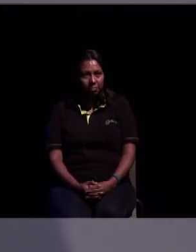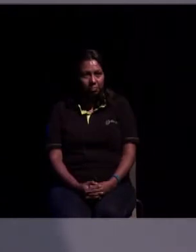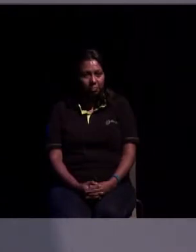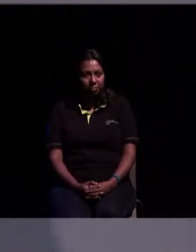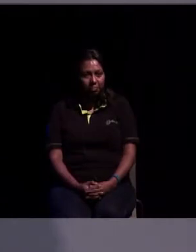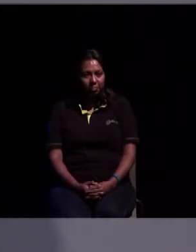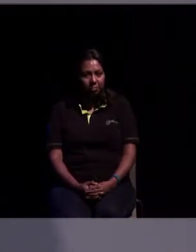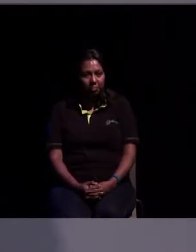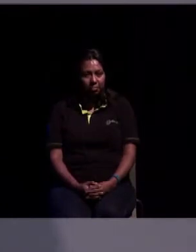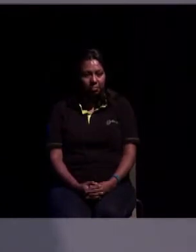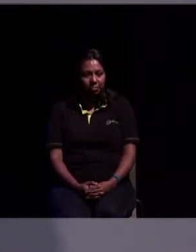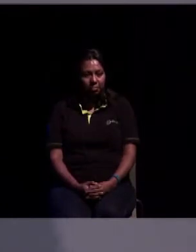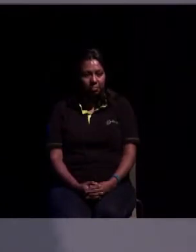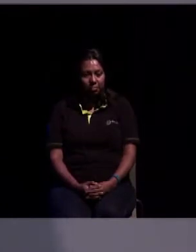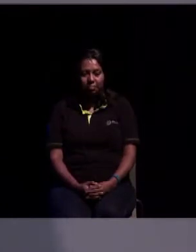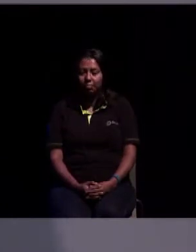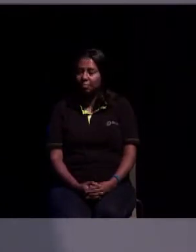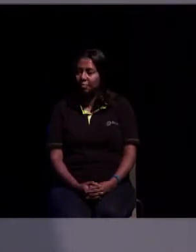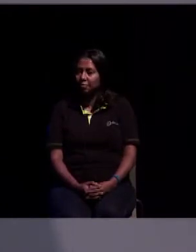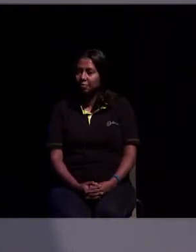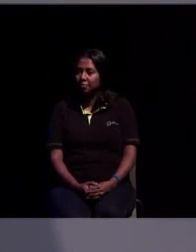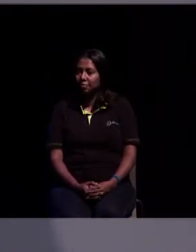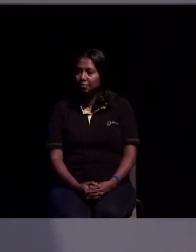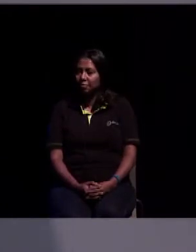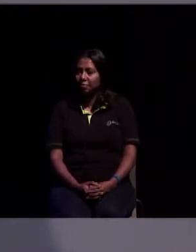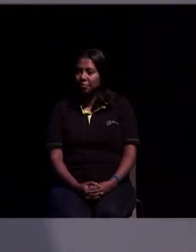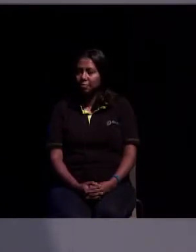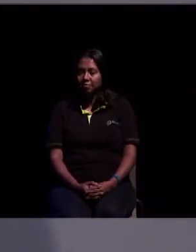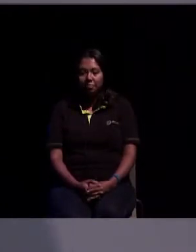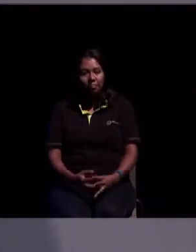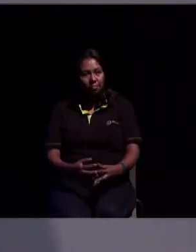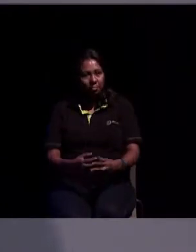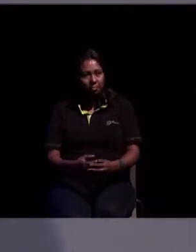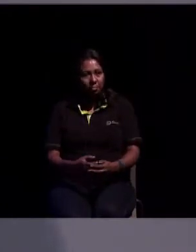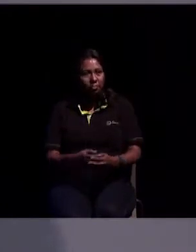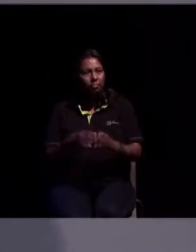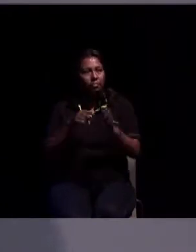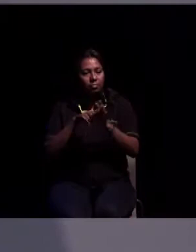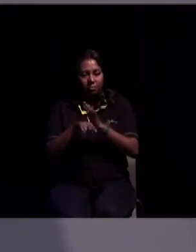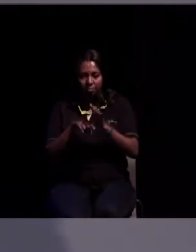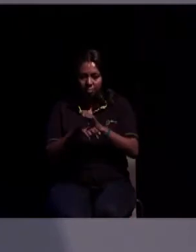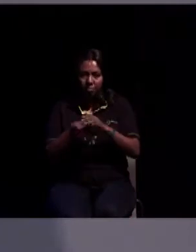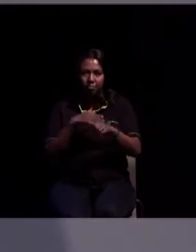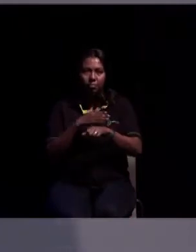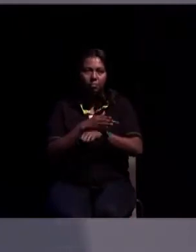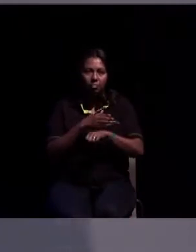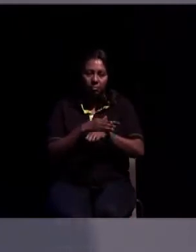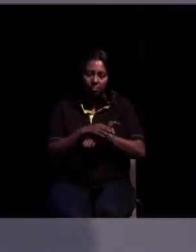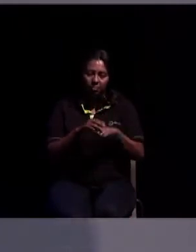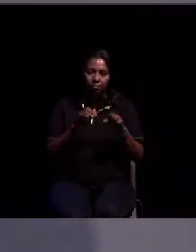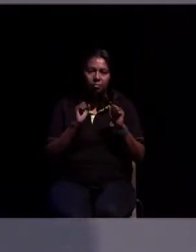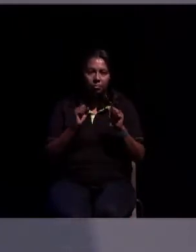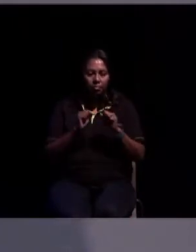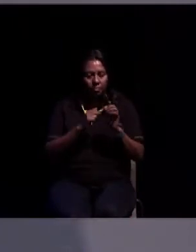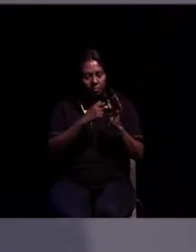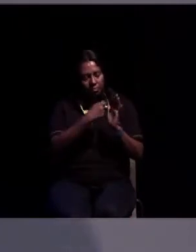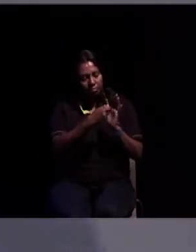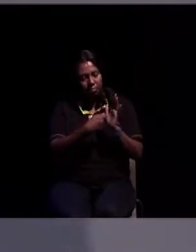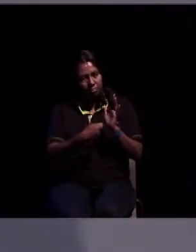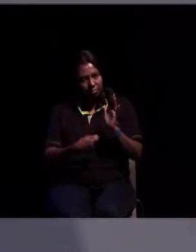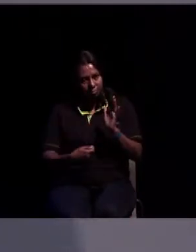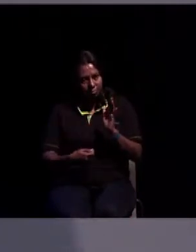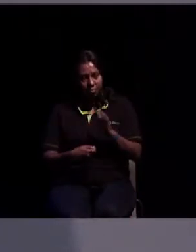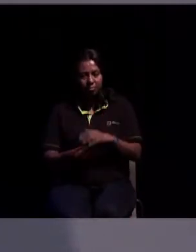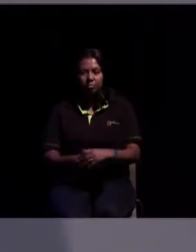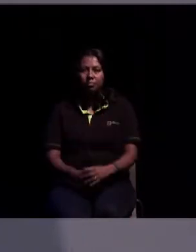y daremos también espacio para que ustedes puedan participar a través de las preguntas escritas. Y sin